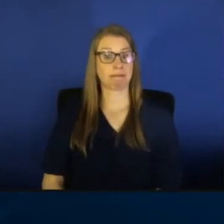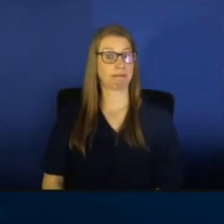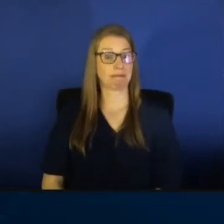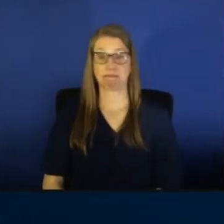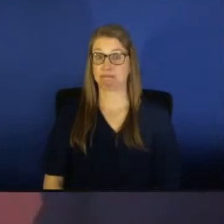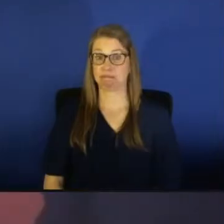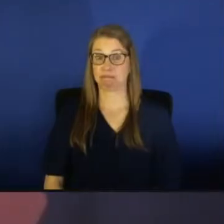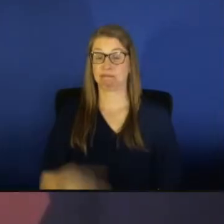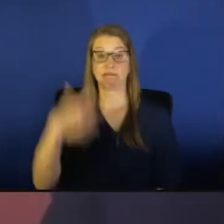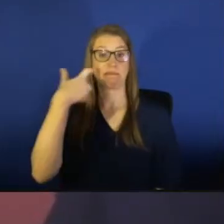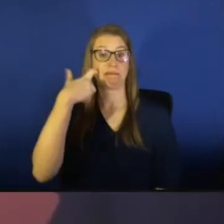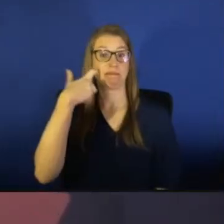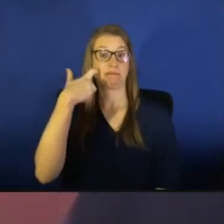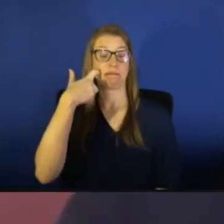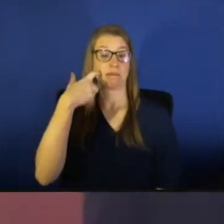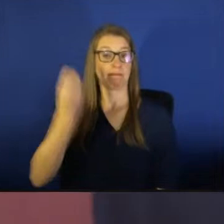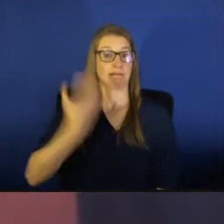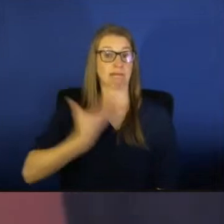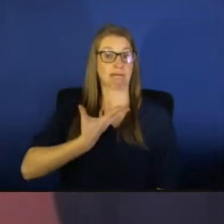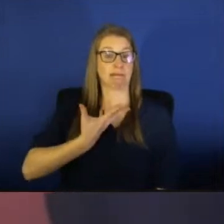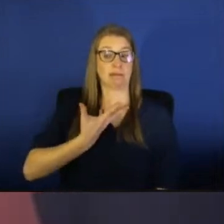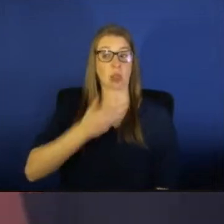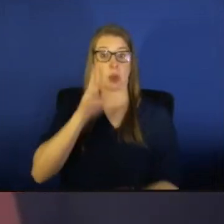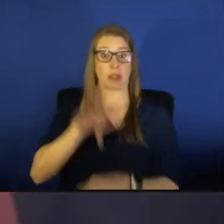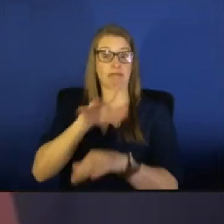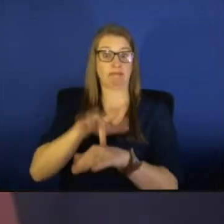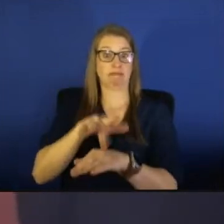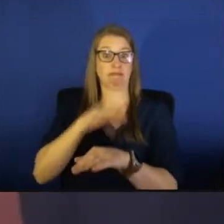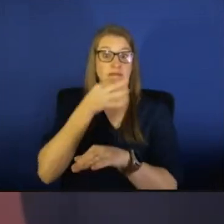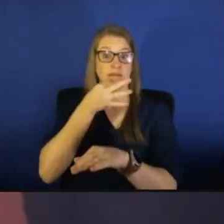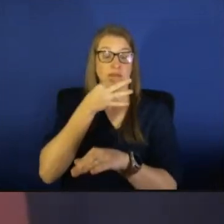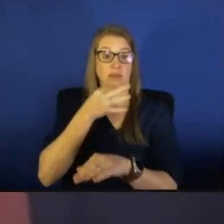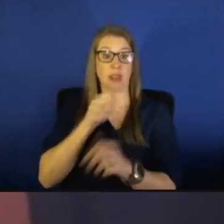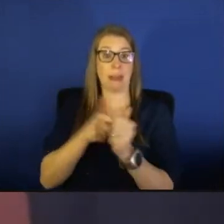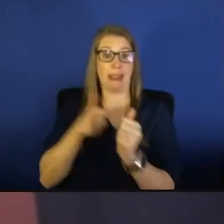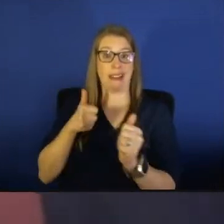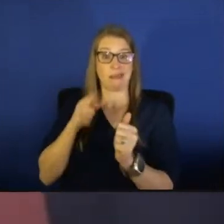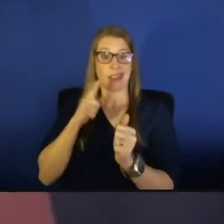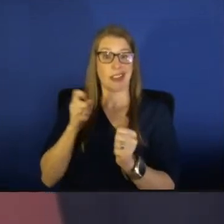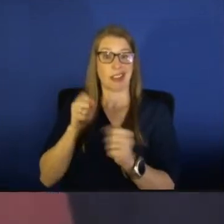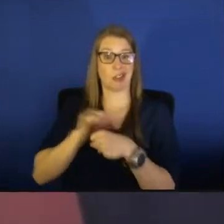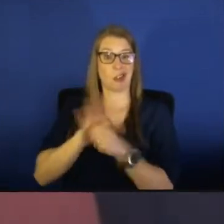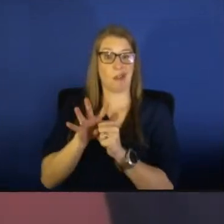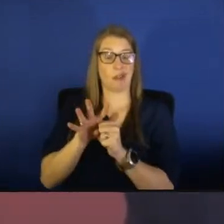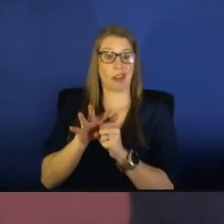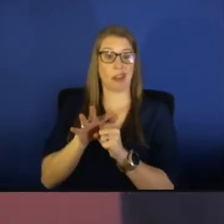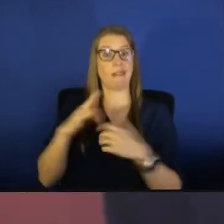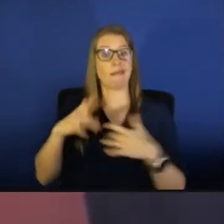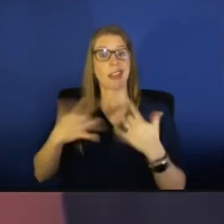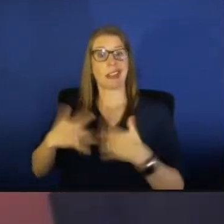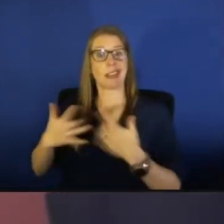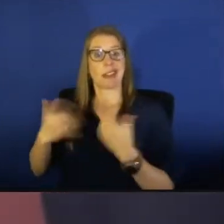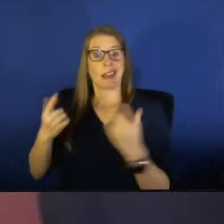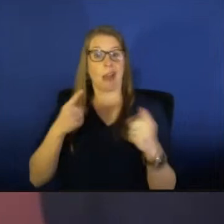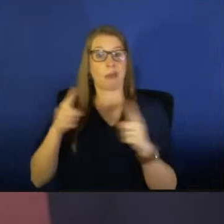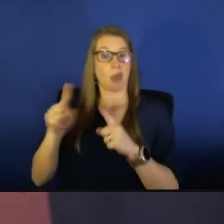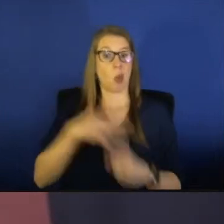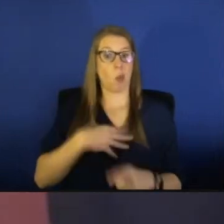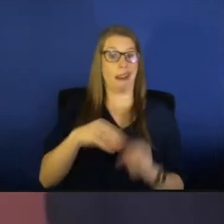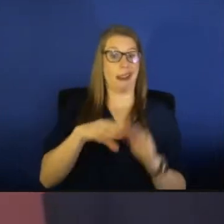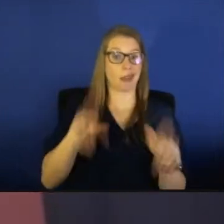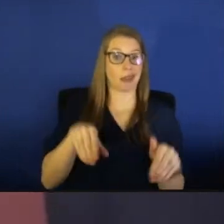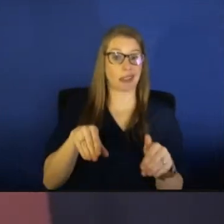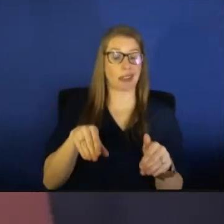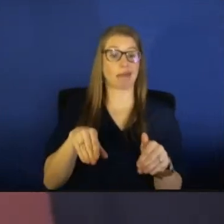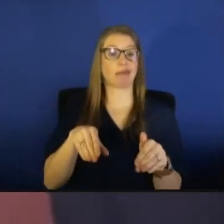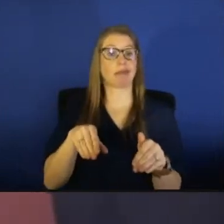I've just heard it's in the works. I've heard it's backed up a little bit because of COVID in terms of the number of events going on at the White House, but we